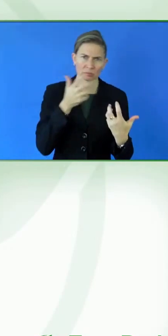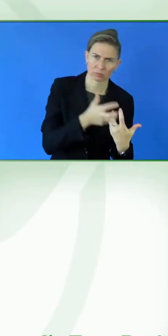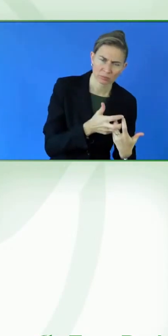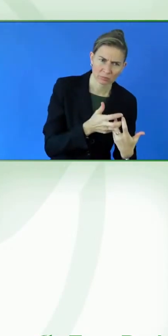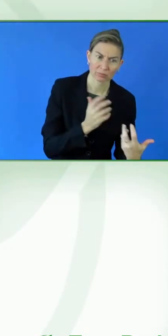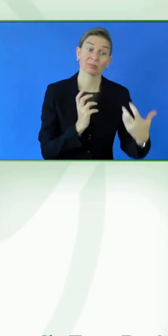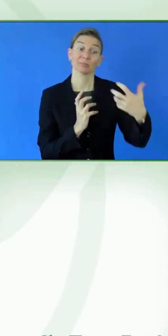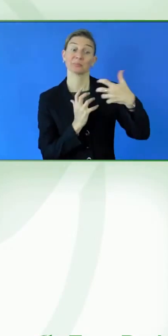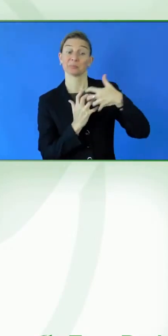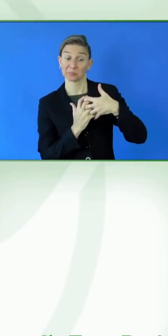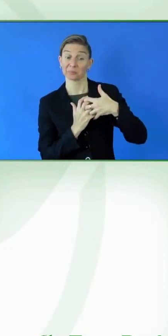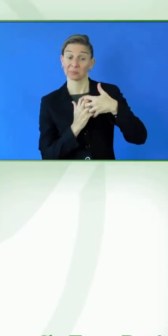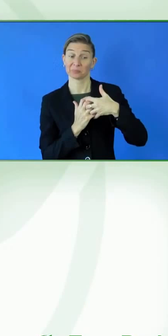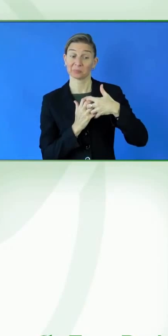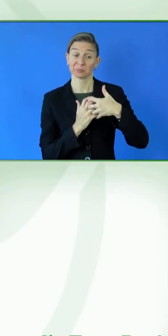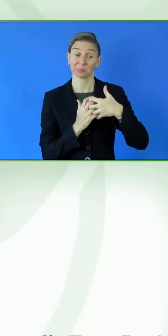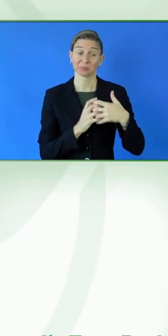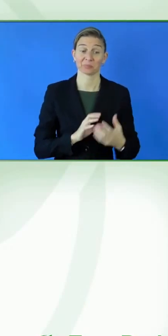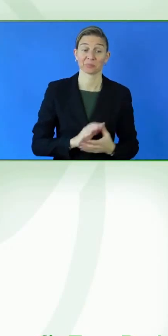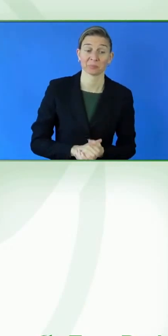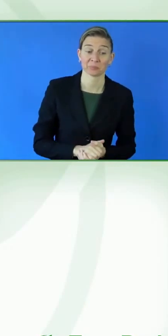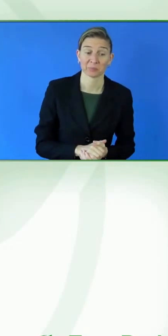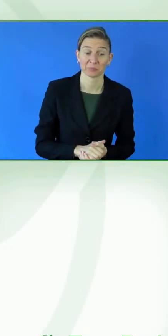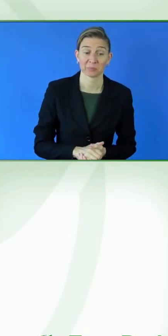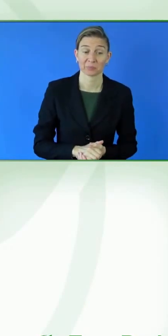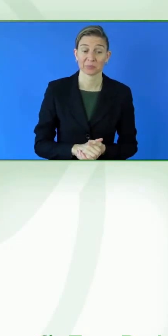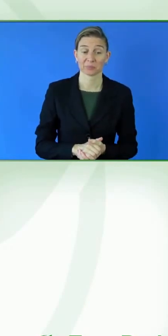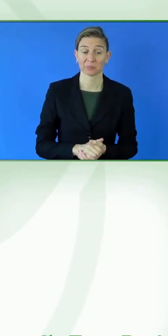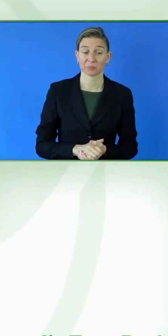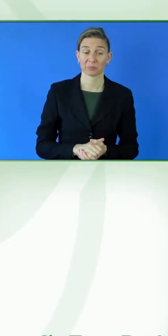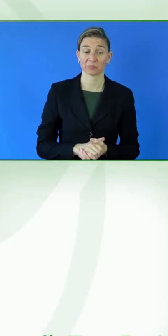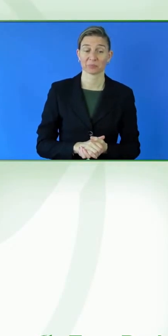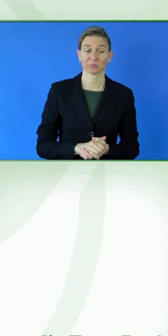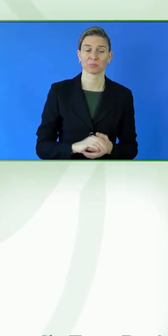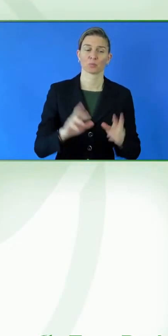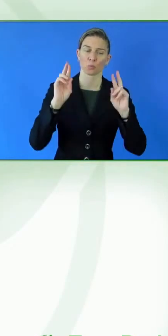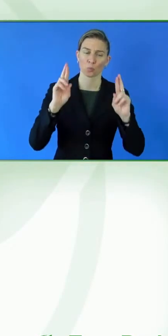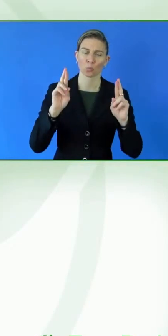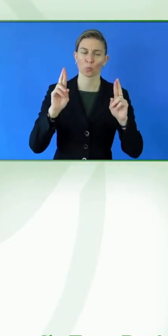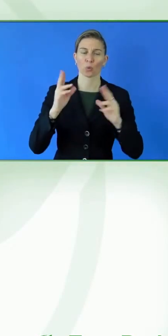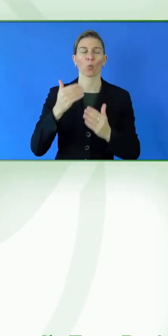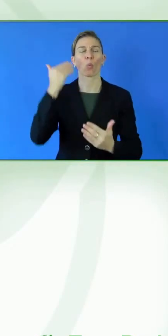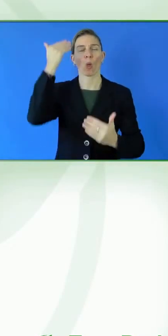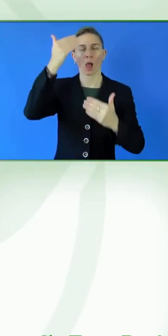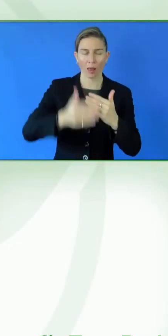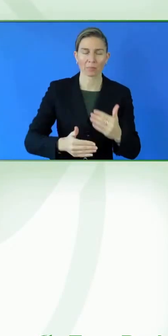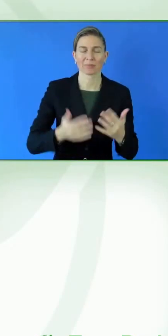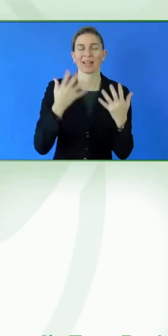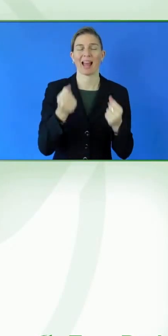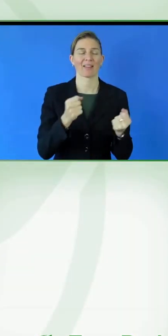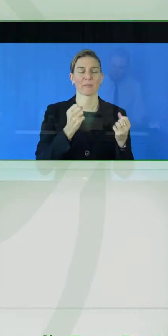cities without barriers. Thank you very much.